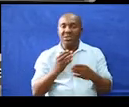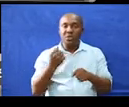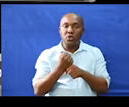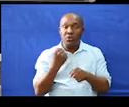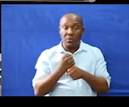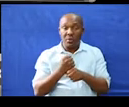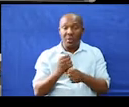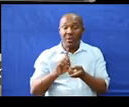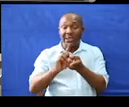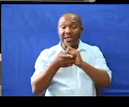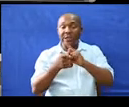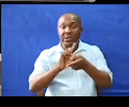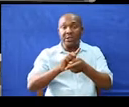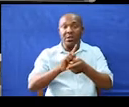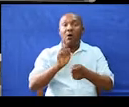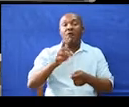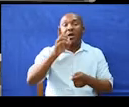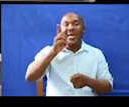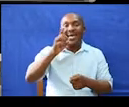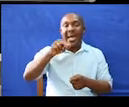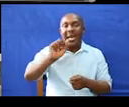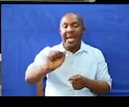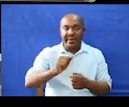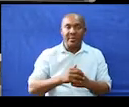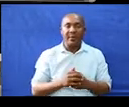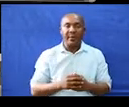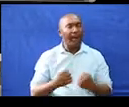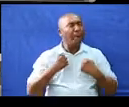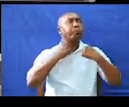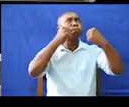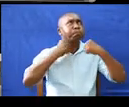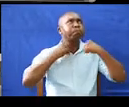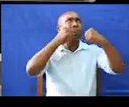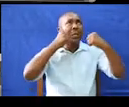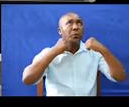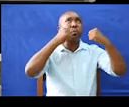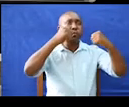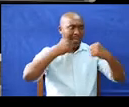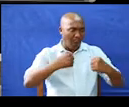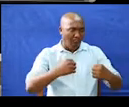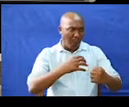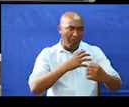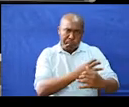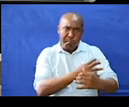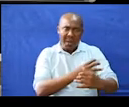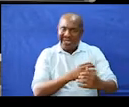the DNA. If has nothing to do with the changes in the DNA, cannot be